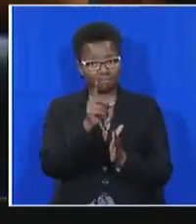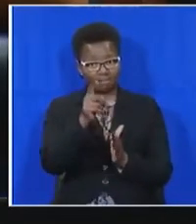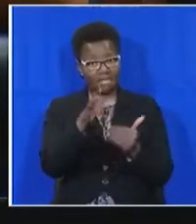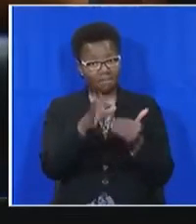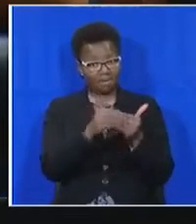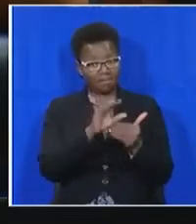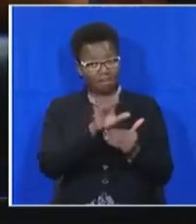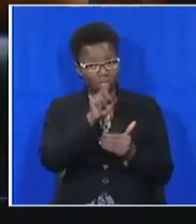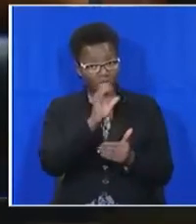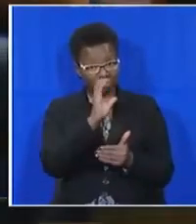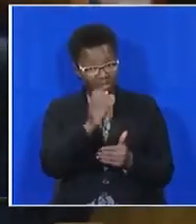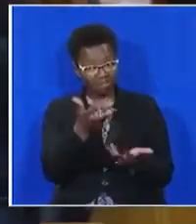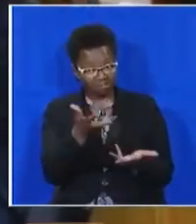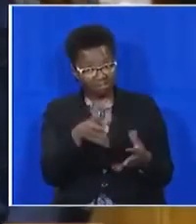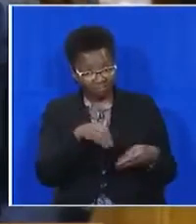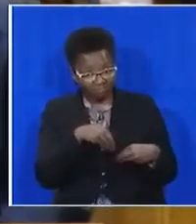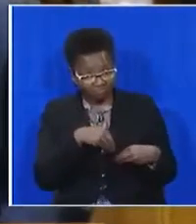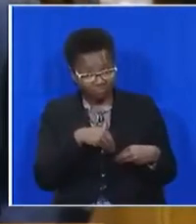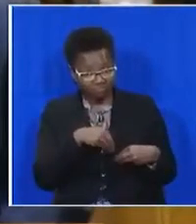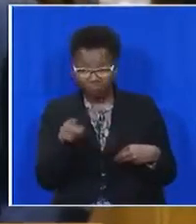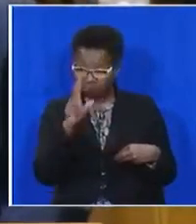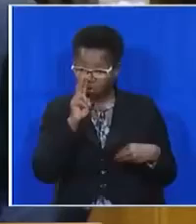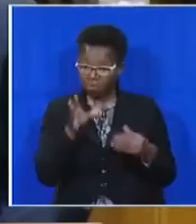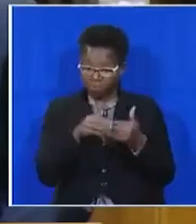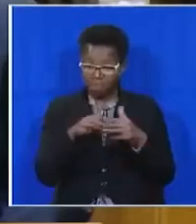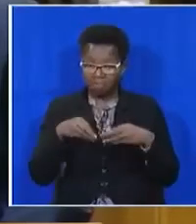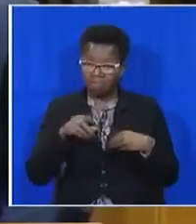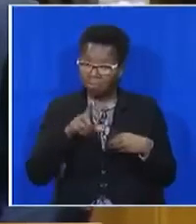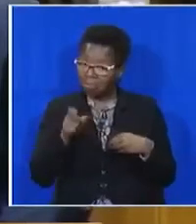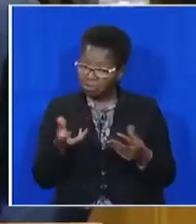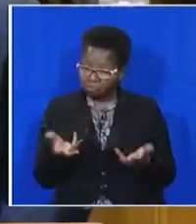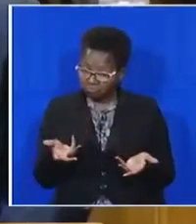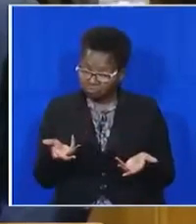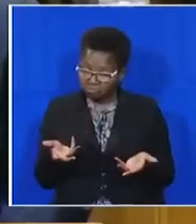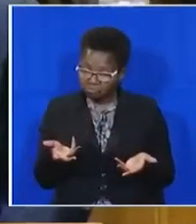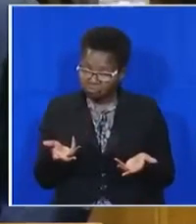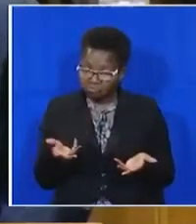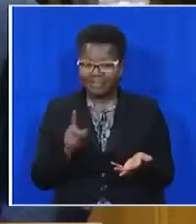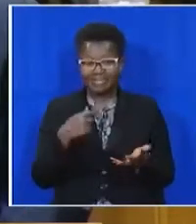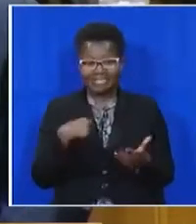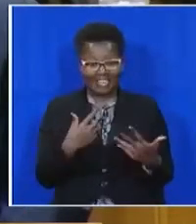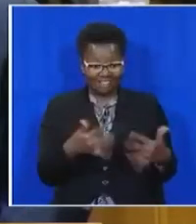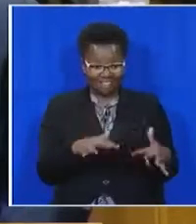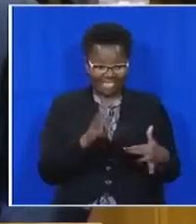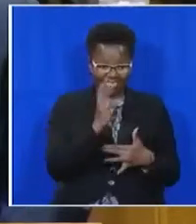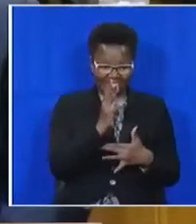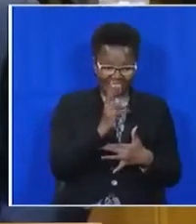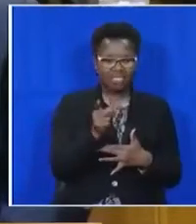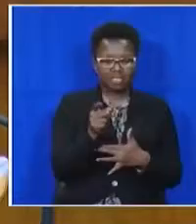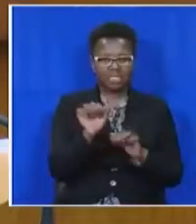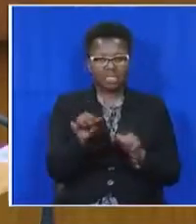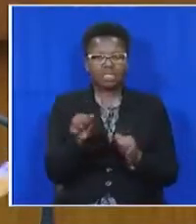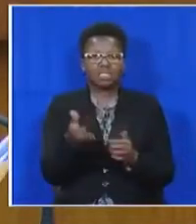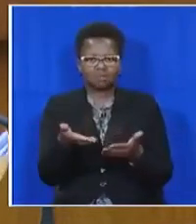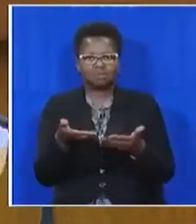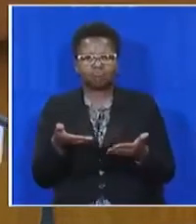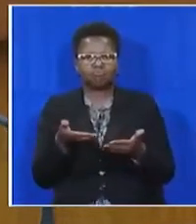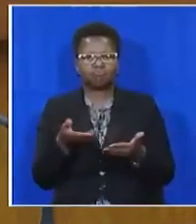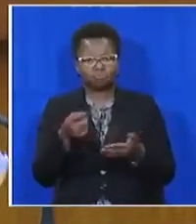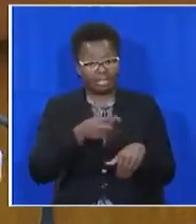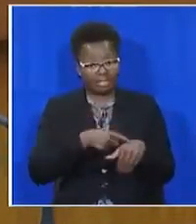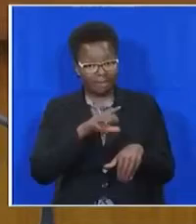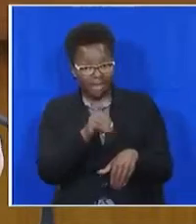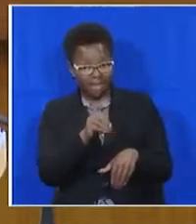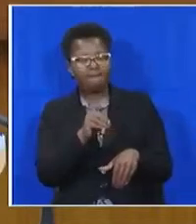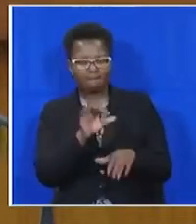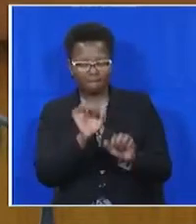he would take a question. Honourable Member, are you prepared to take a question? After, yes, after, only after I finish. If you have time left, Honourable